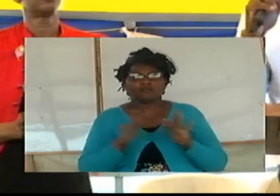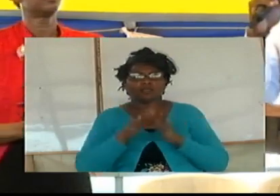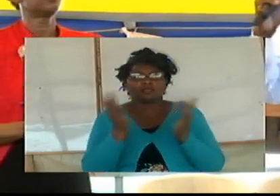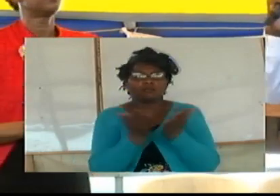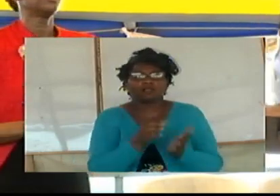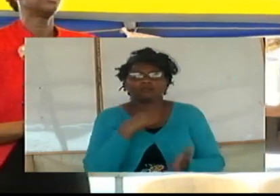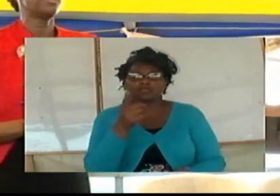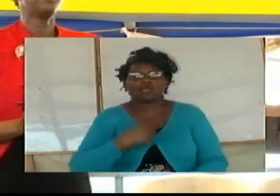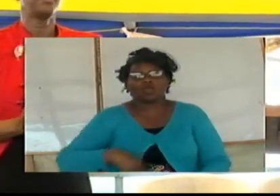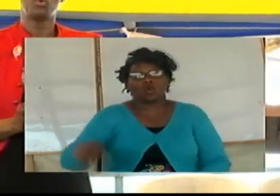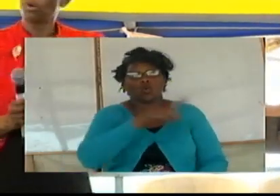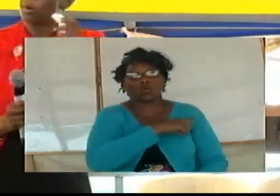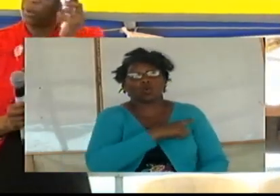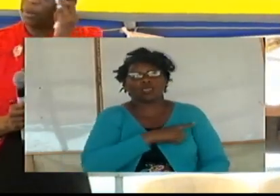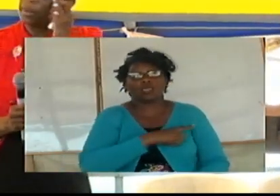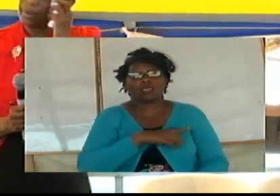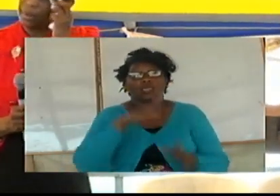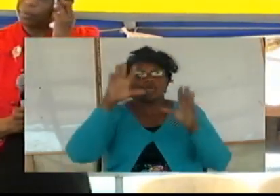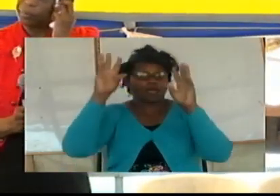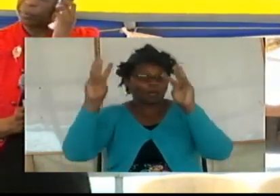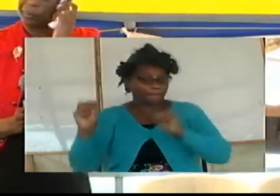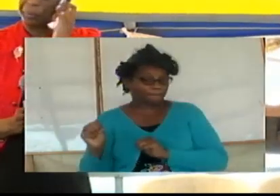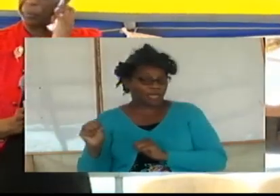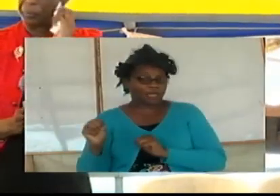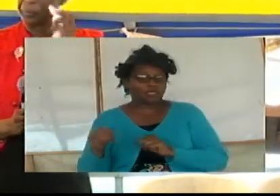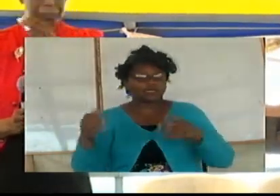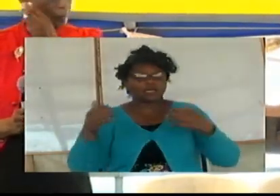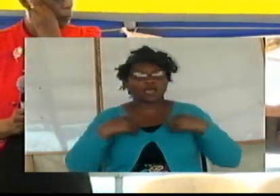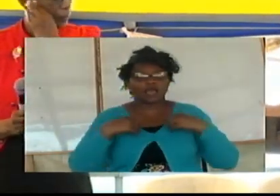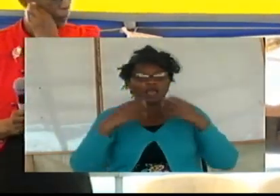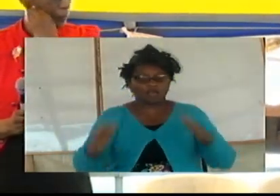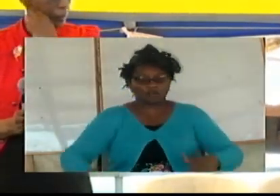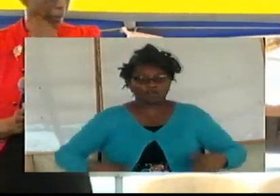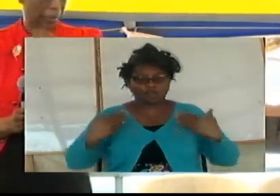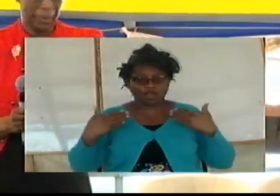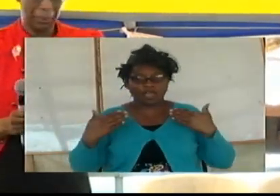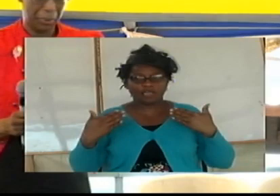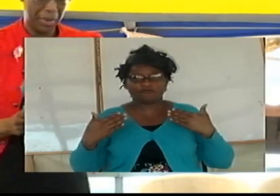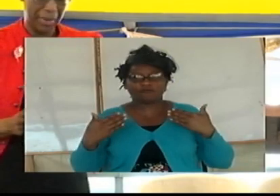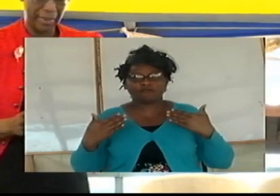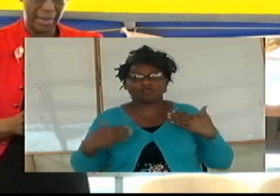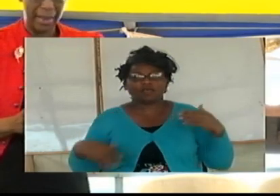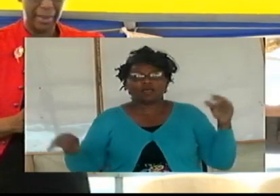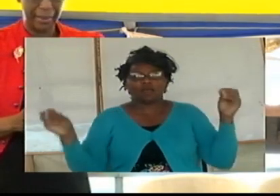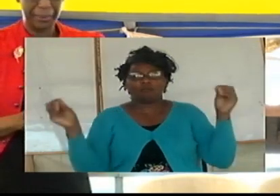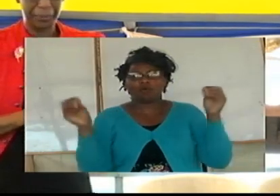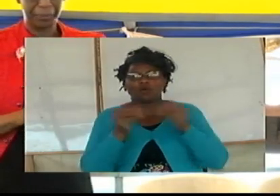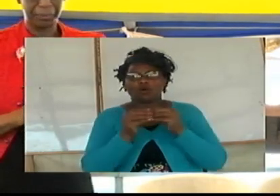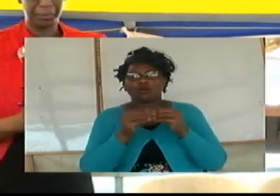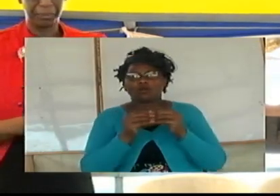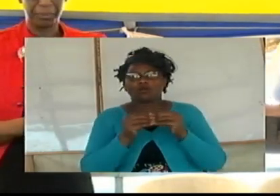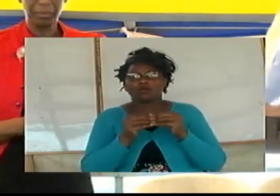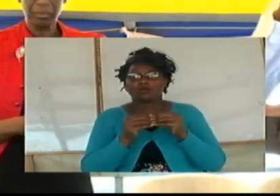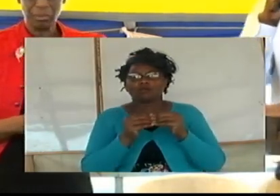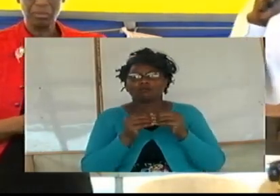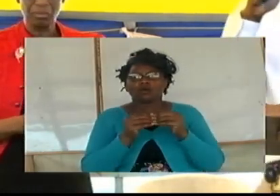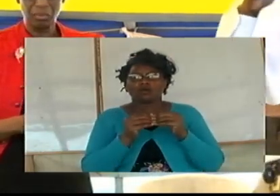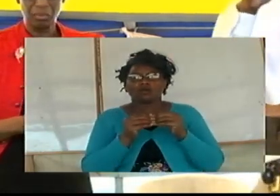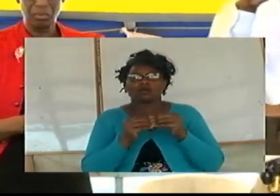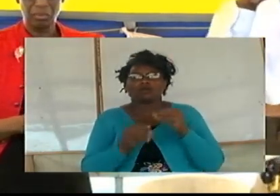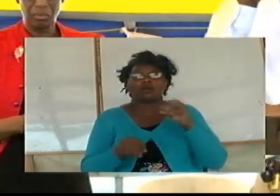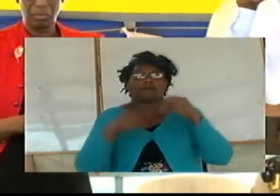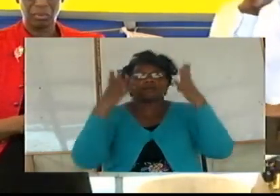have life, have it more abundantly. Hallelujah, hallelujah. There's a song that's just in my heart, just